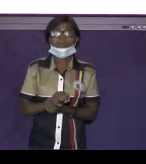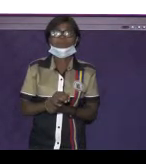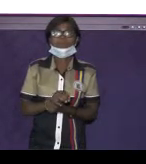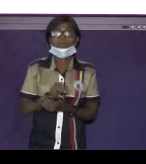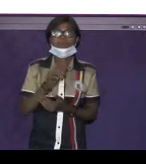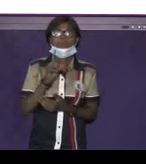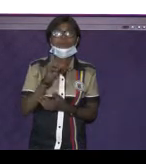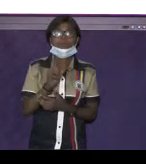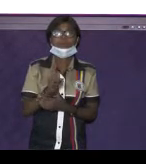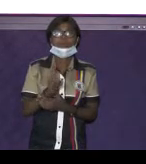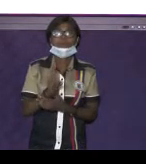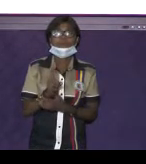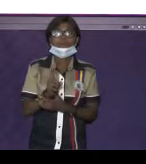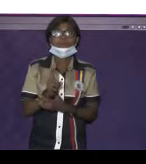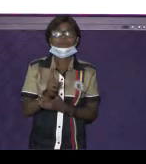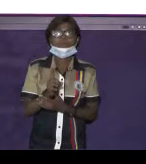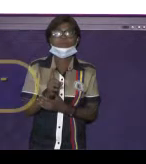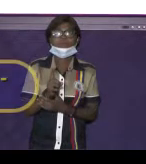1,